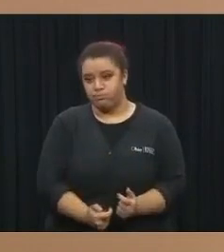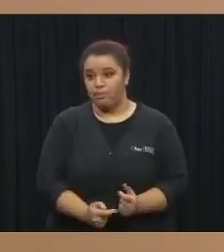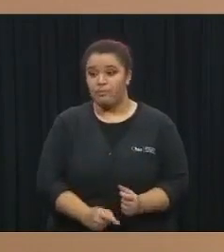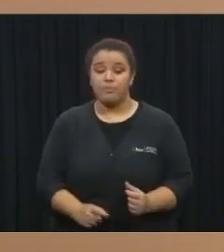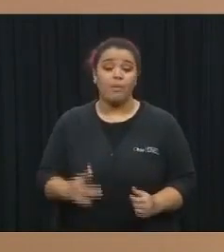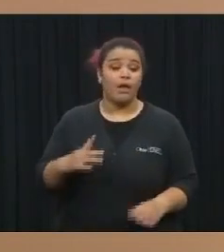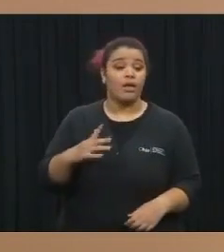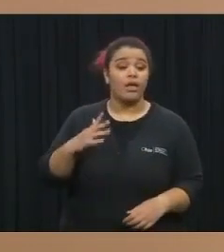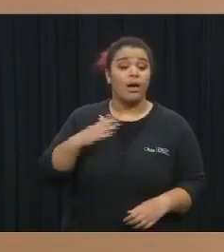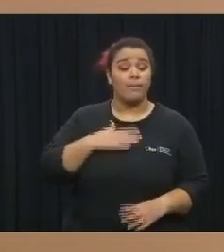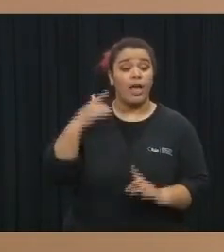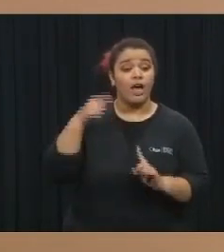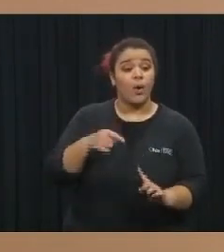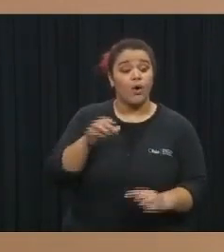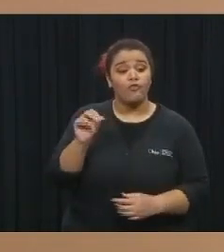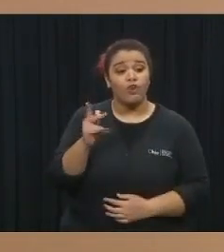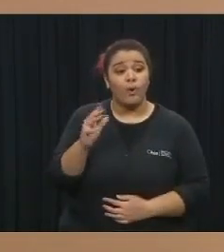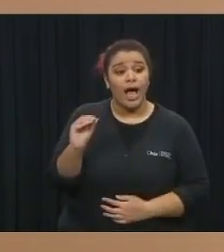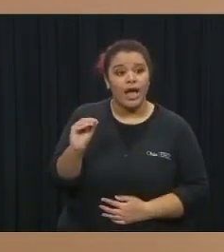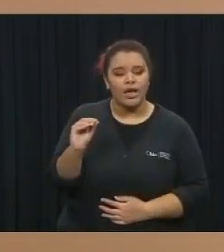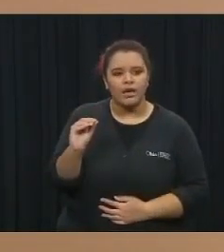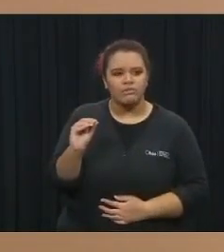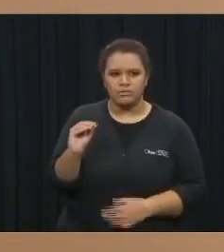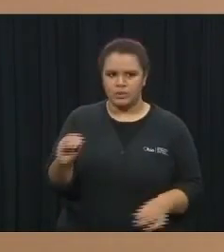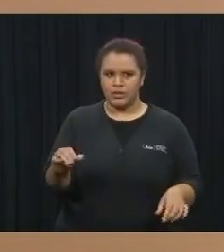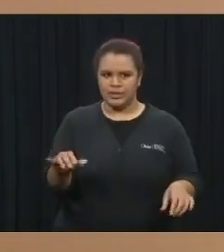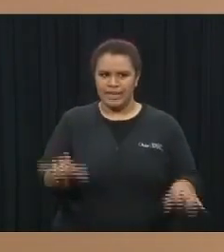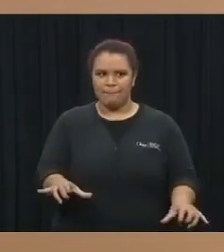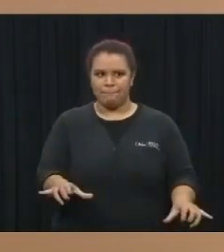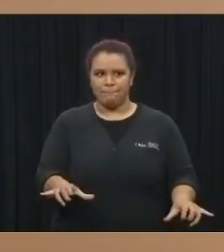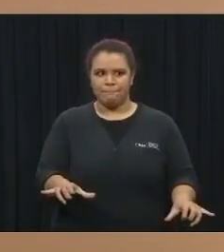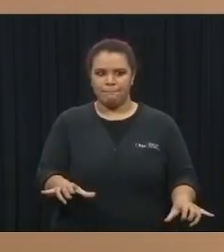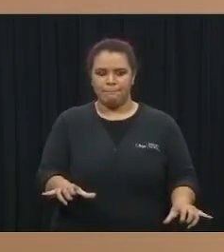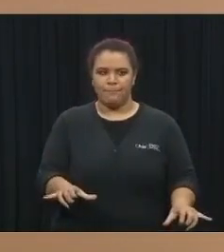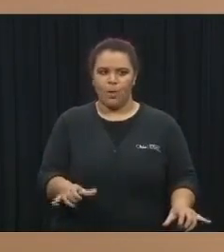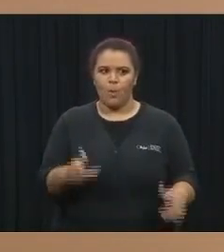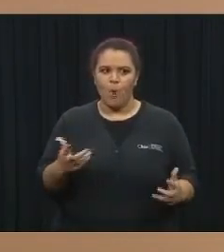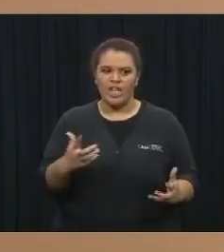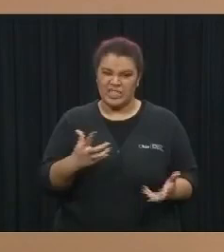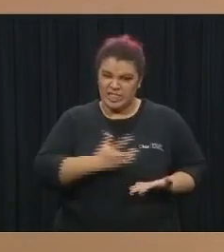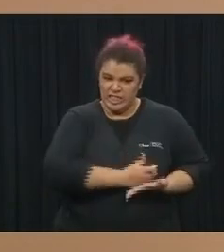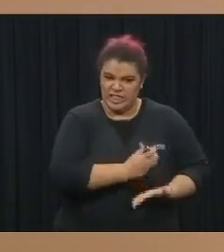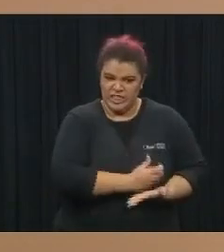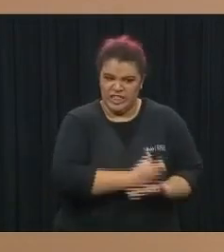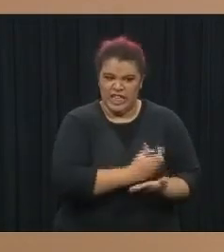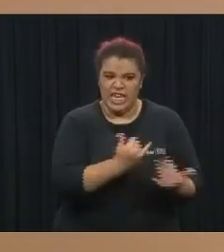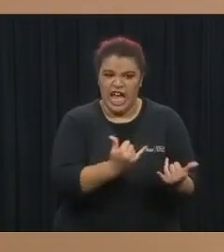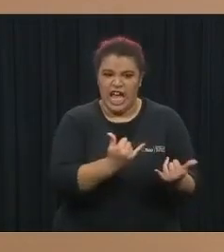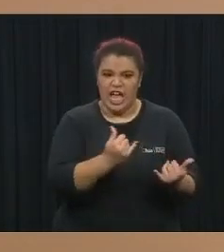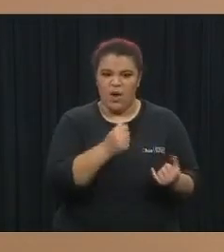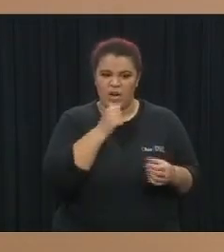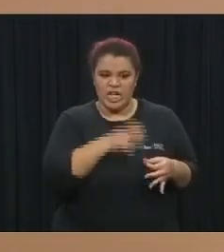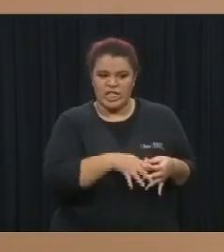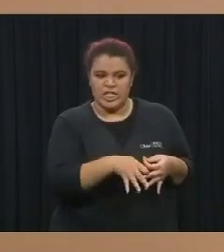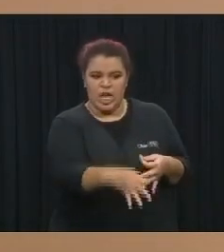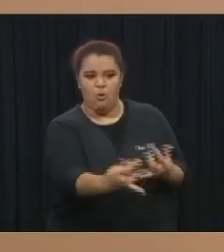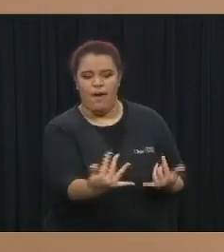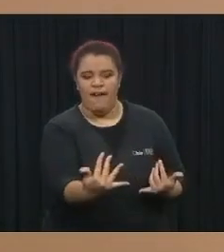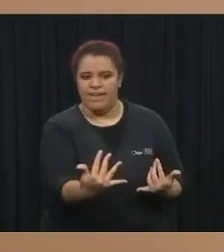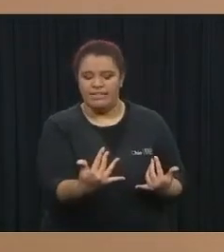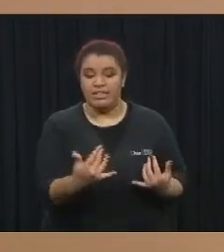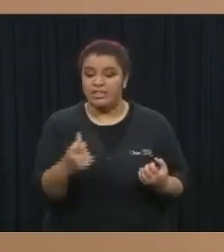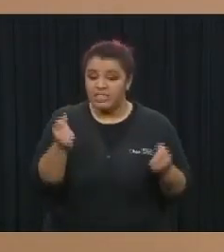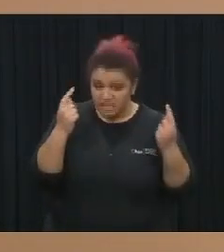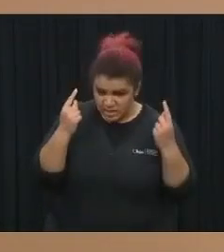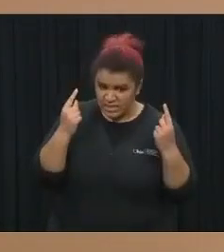waste a single day that we have to be ahead of the curve. We don't want to be in a situation in Ohio